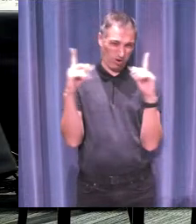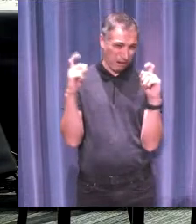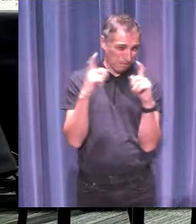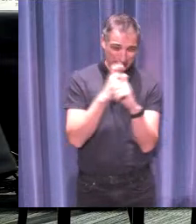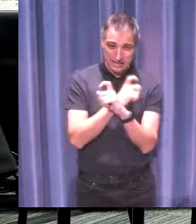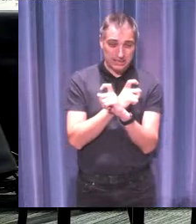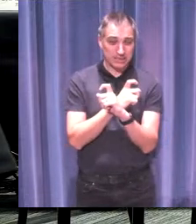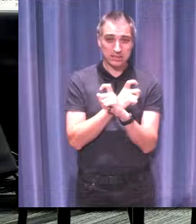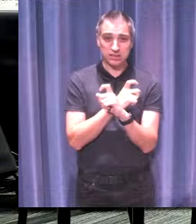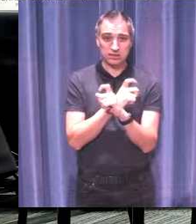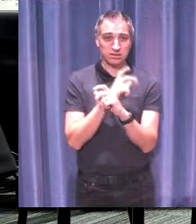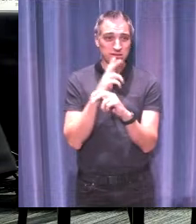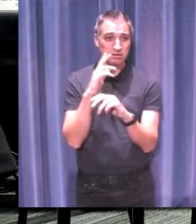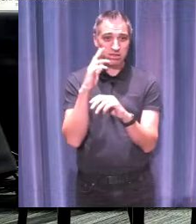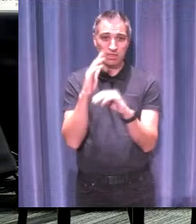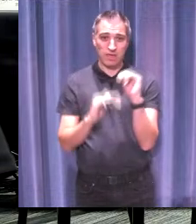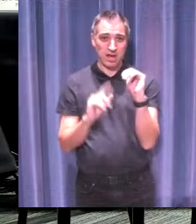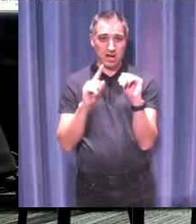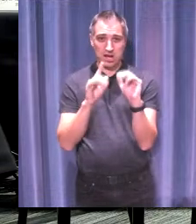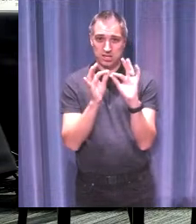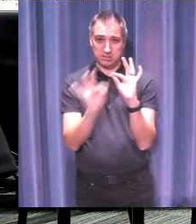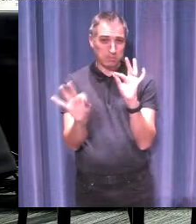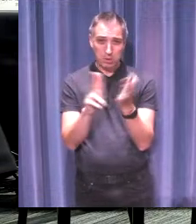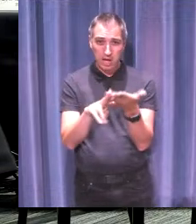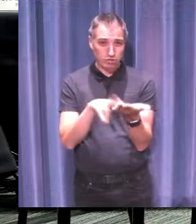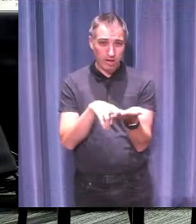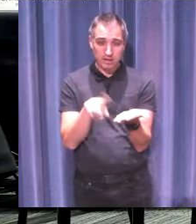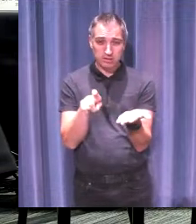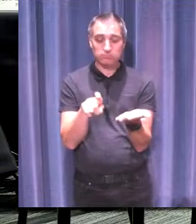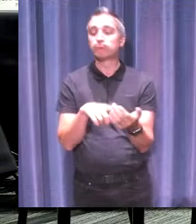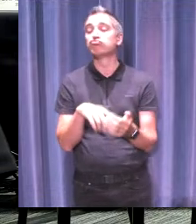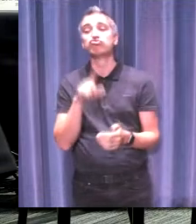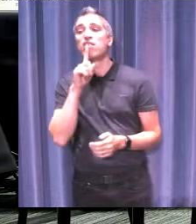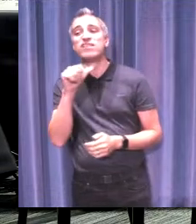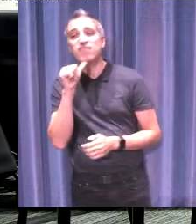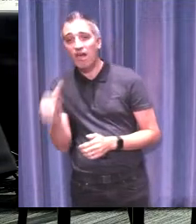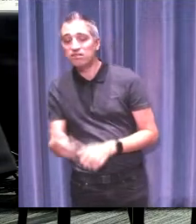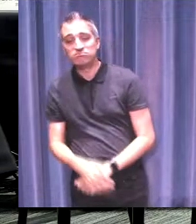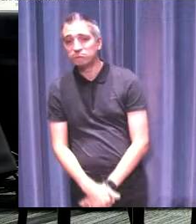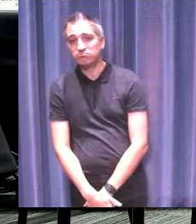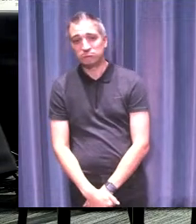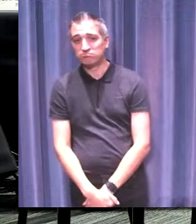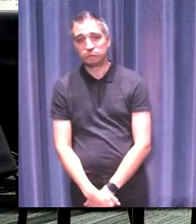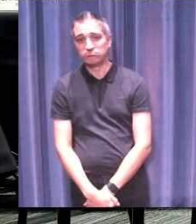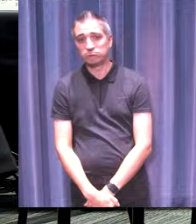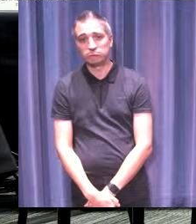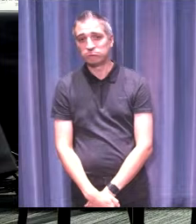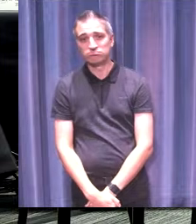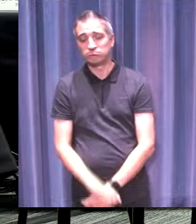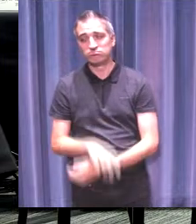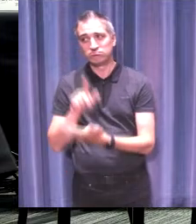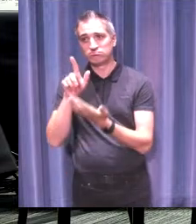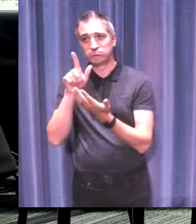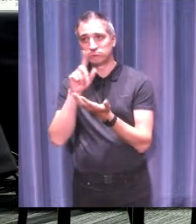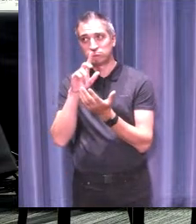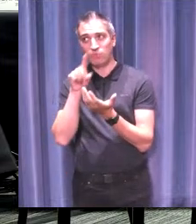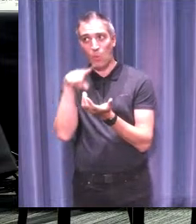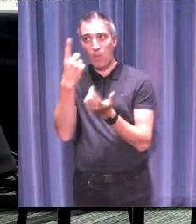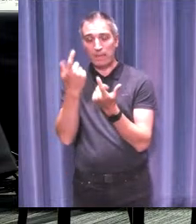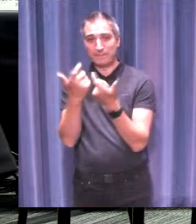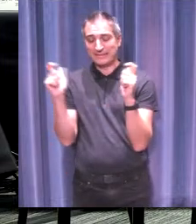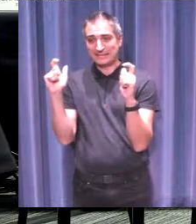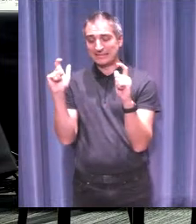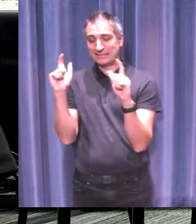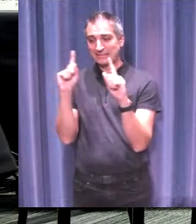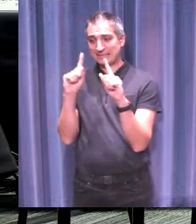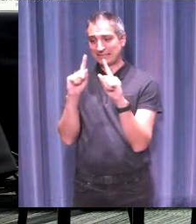path than just a simple contract. It really is not. No? No. I mean, the only significant difference is with respect